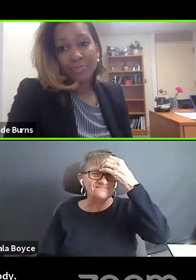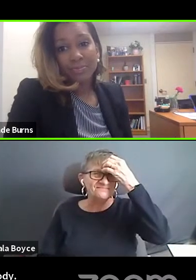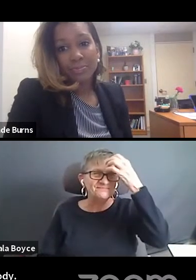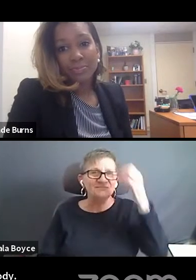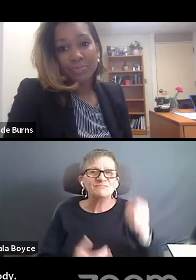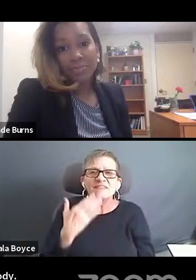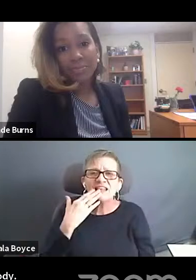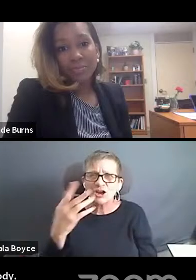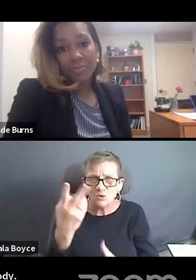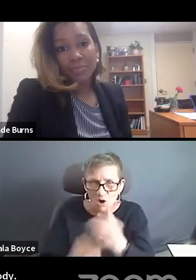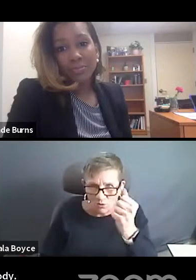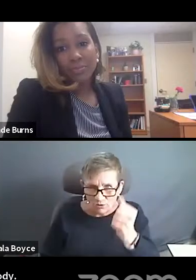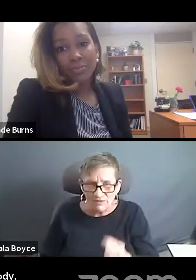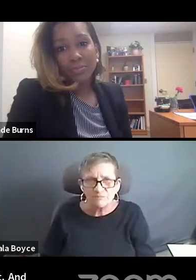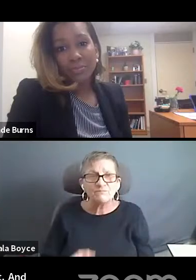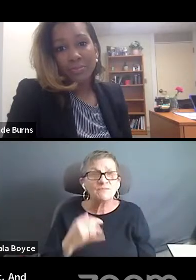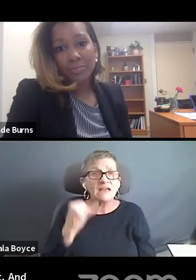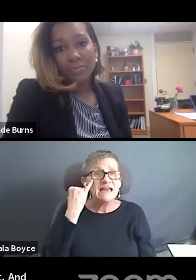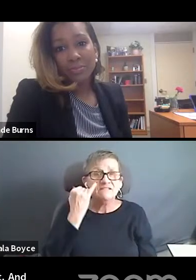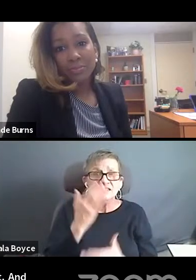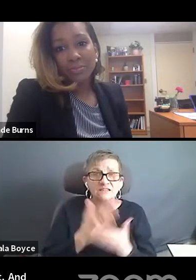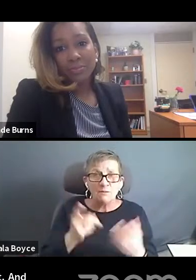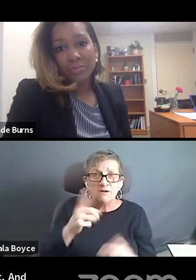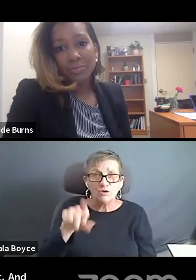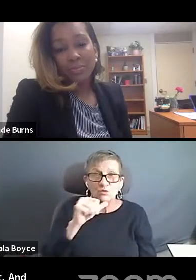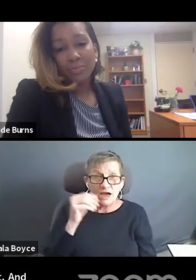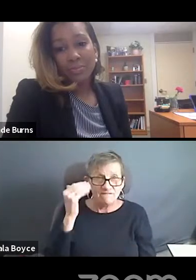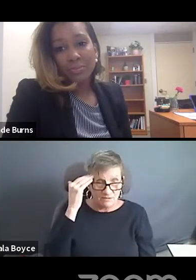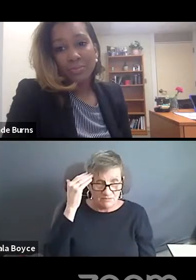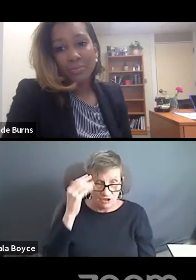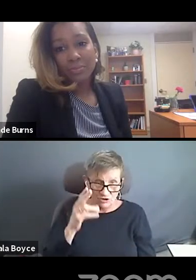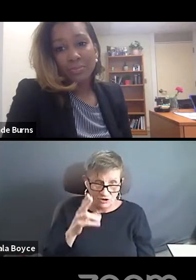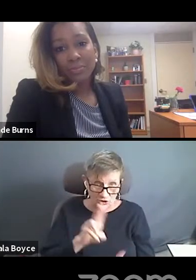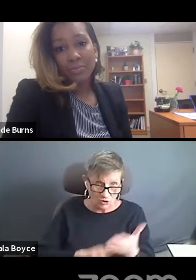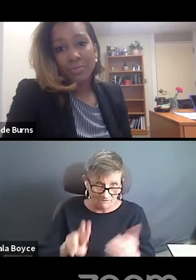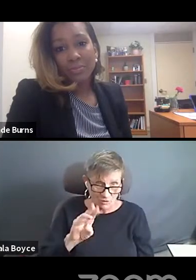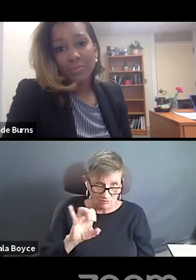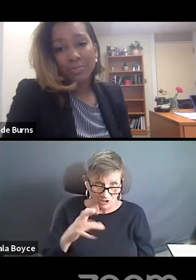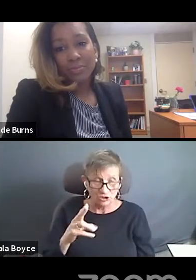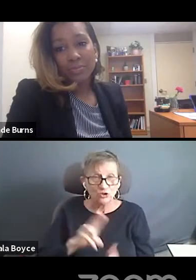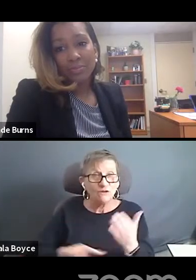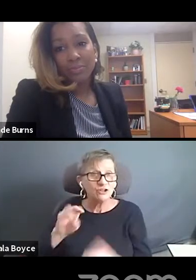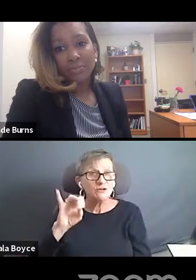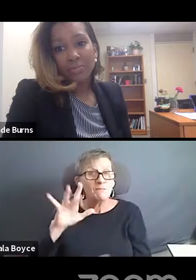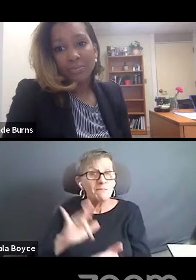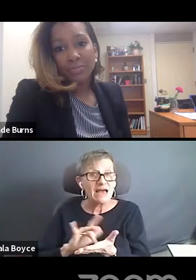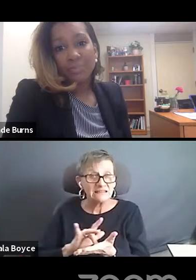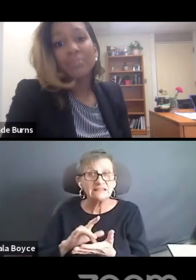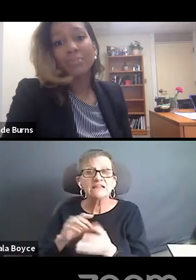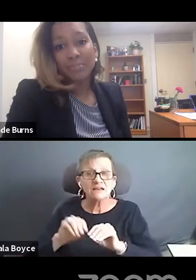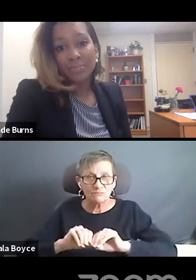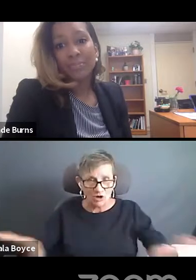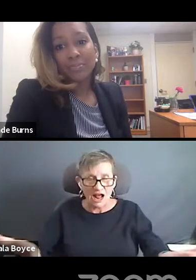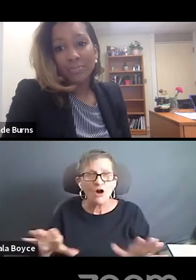Thank you both. And if some of you are not familiar, you know, the University of Michigan, Michigan Medicine put out a video that then had some of our, you